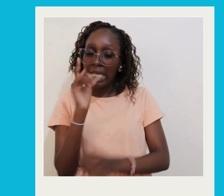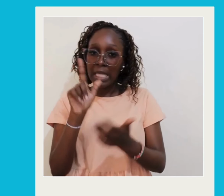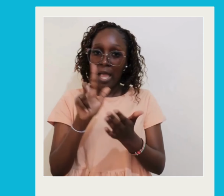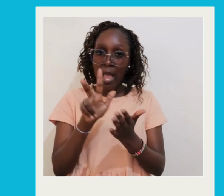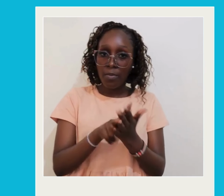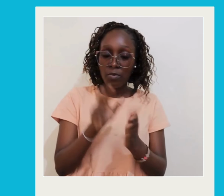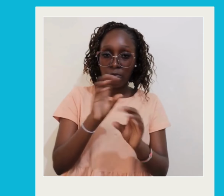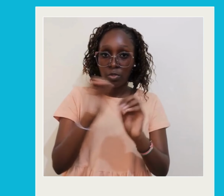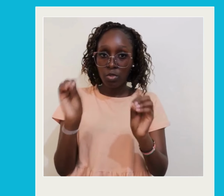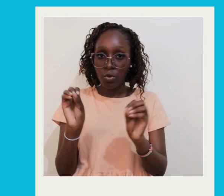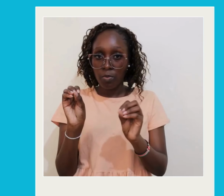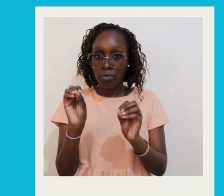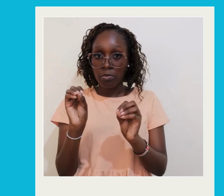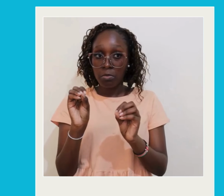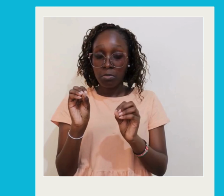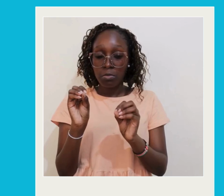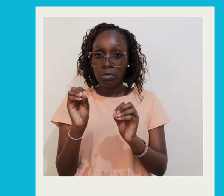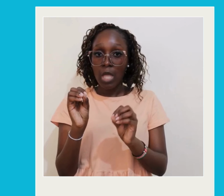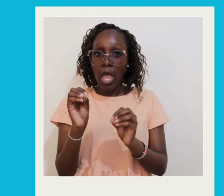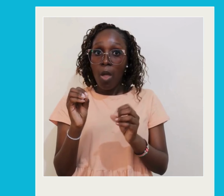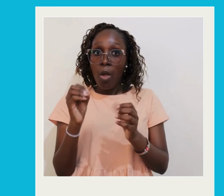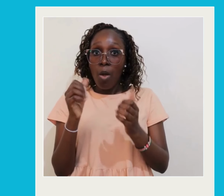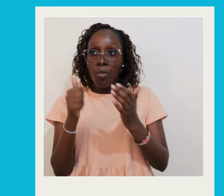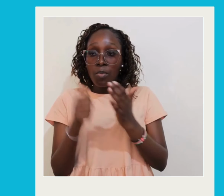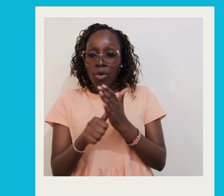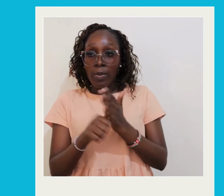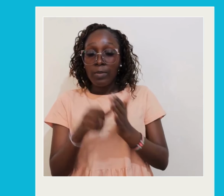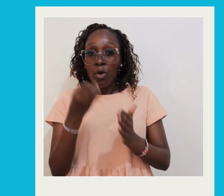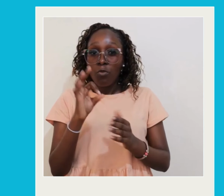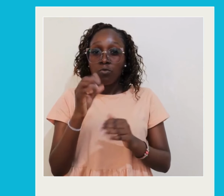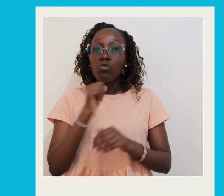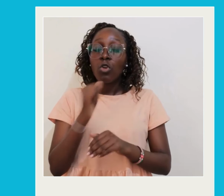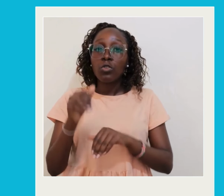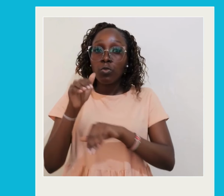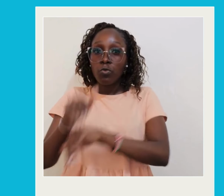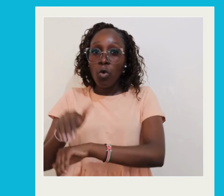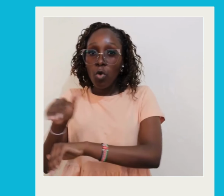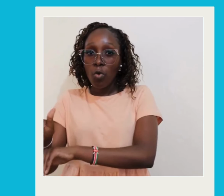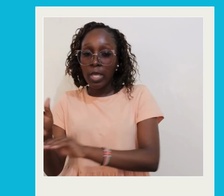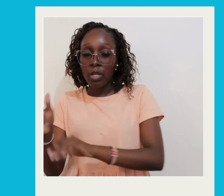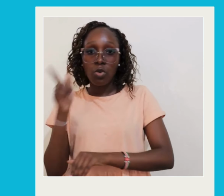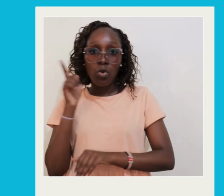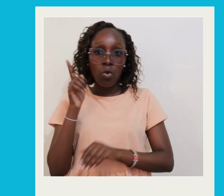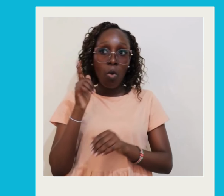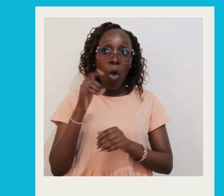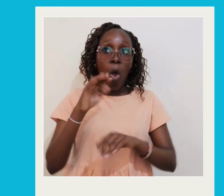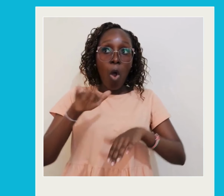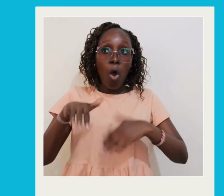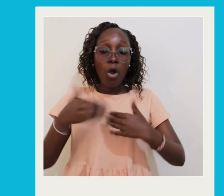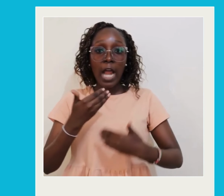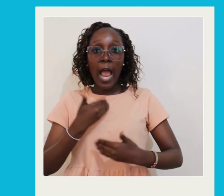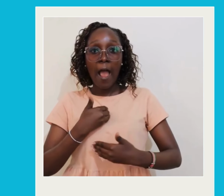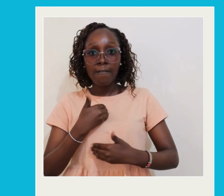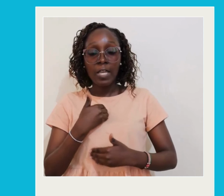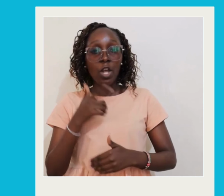are registered within 14 days. What would be the grounds for refusal of